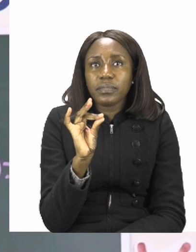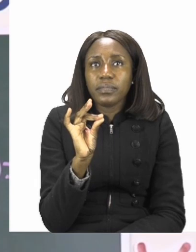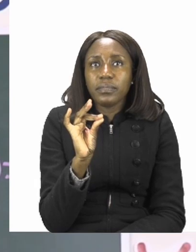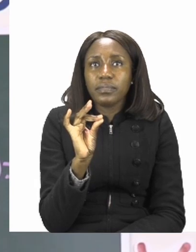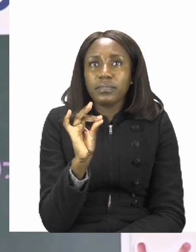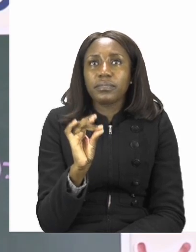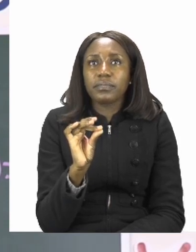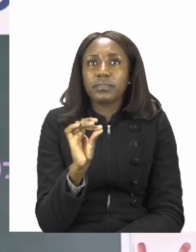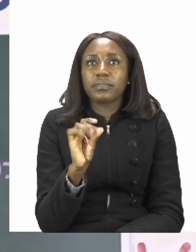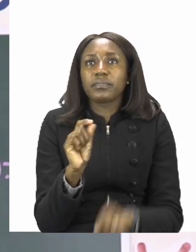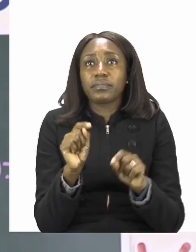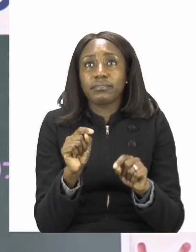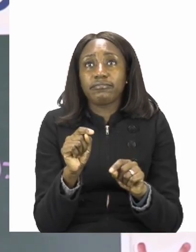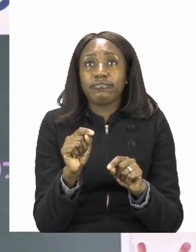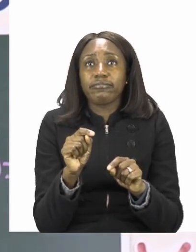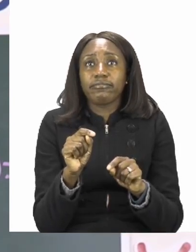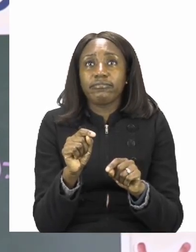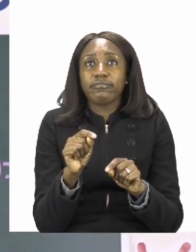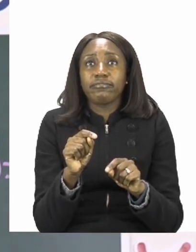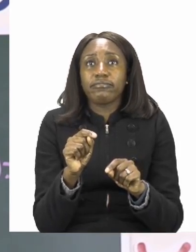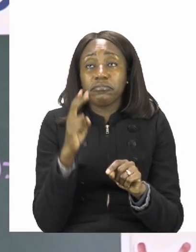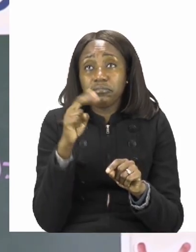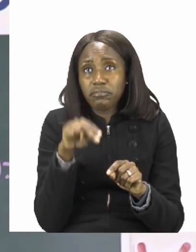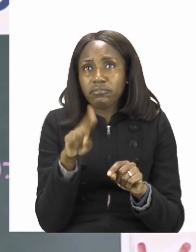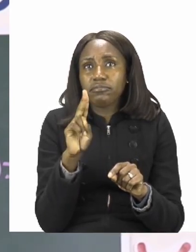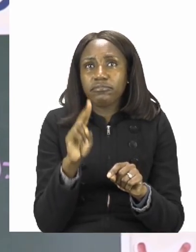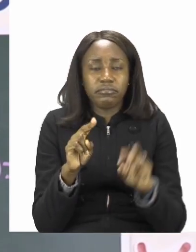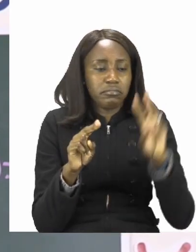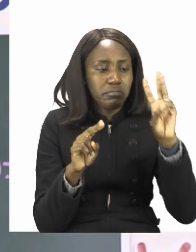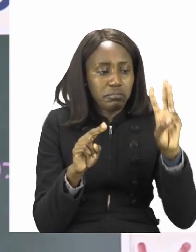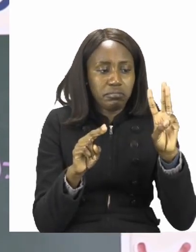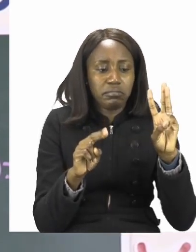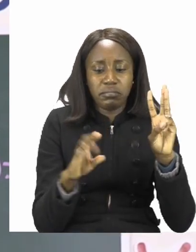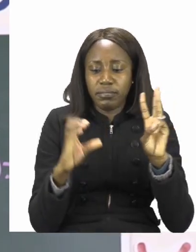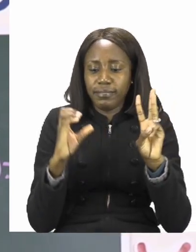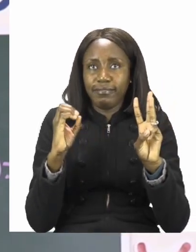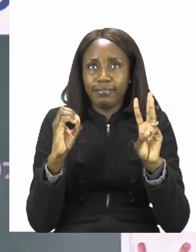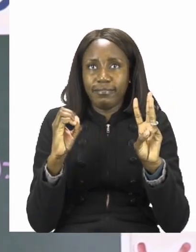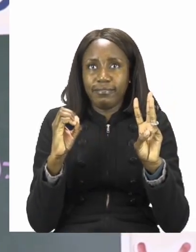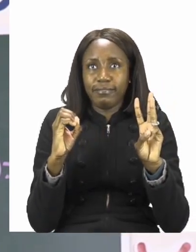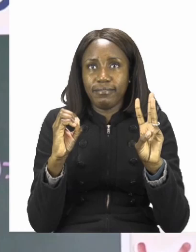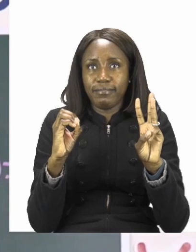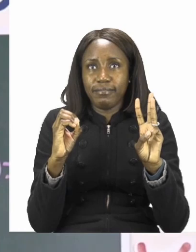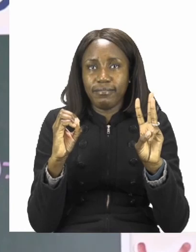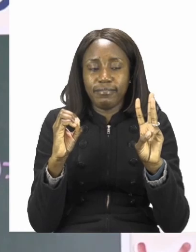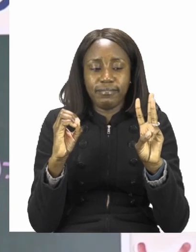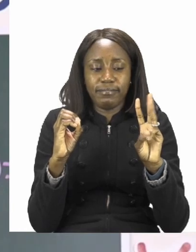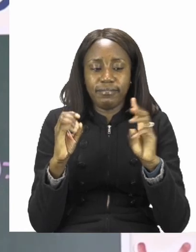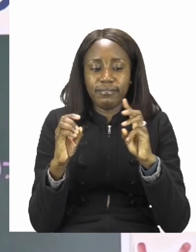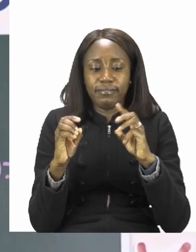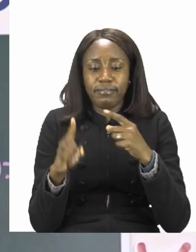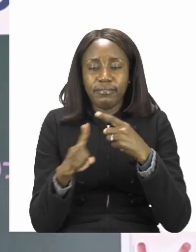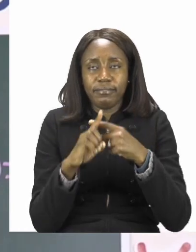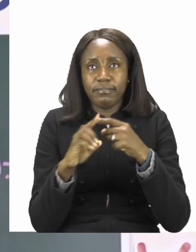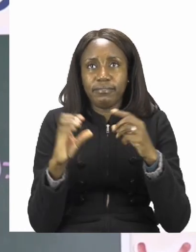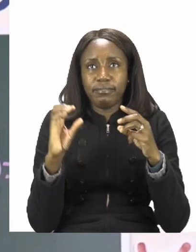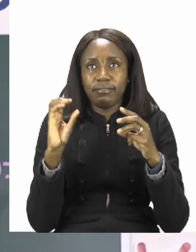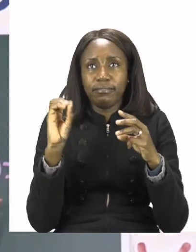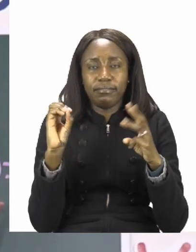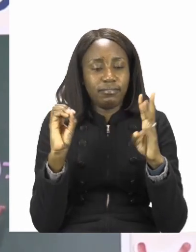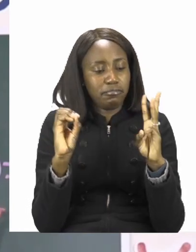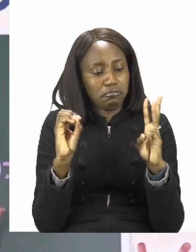Then even though the units don't change, we still need to add them together. So we say 3